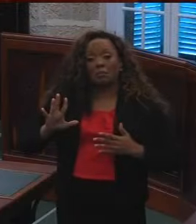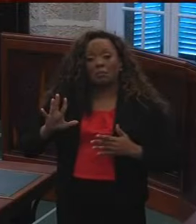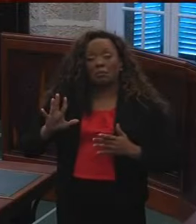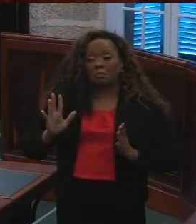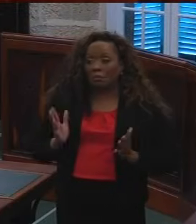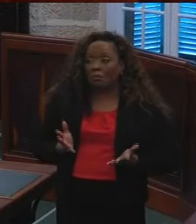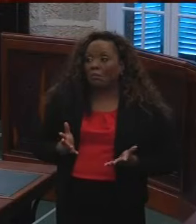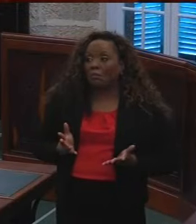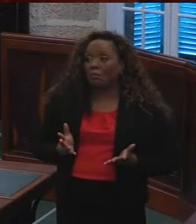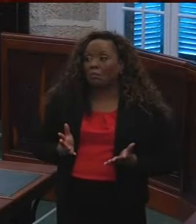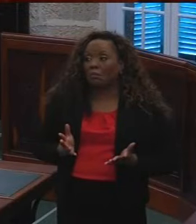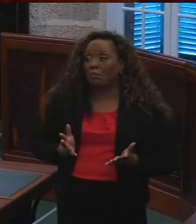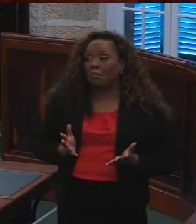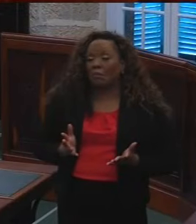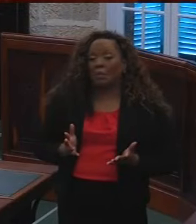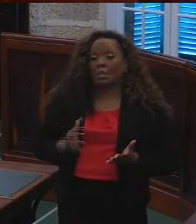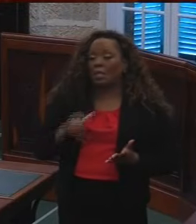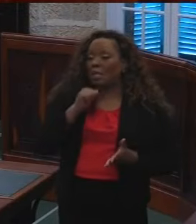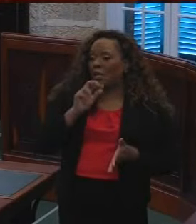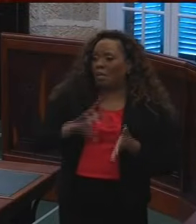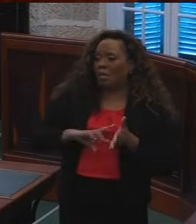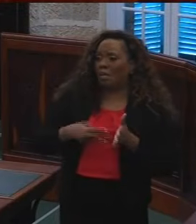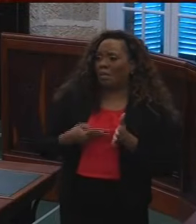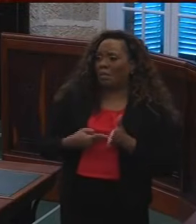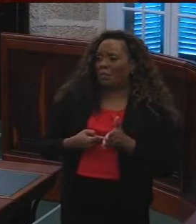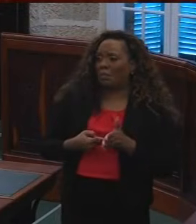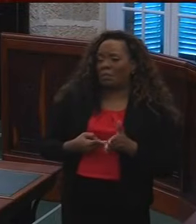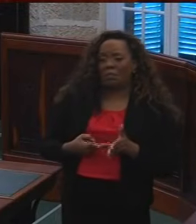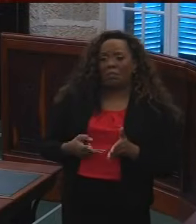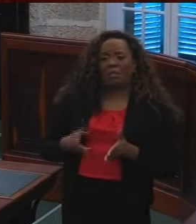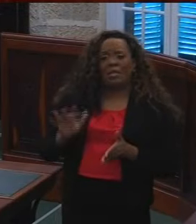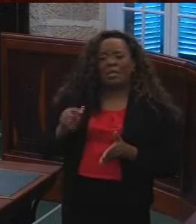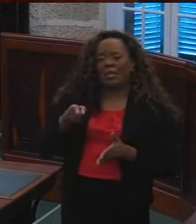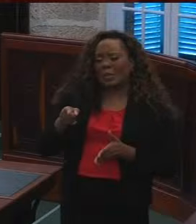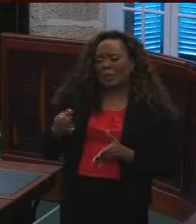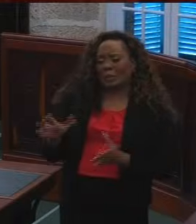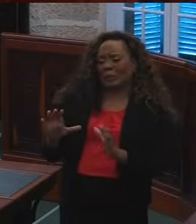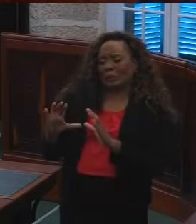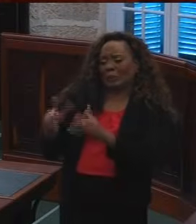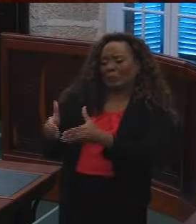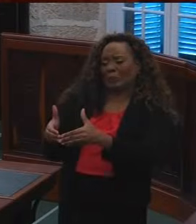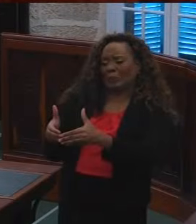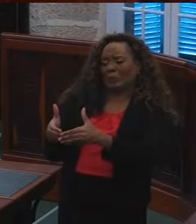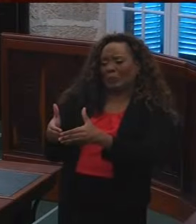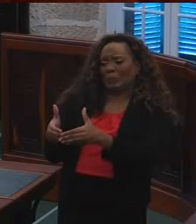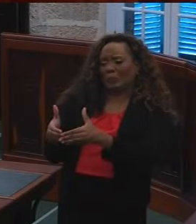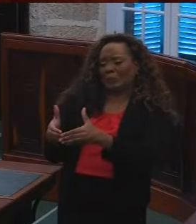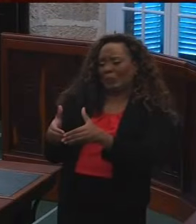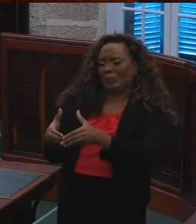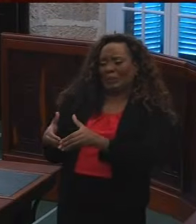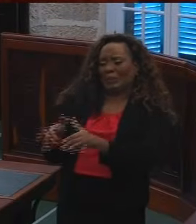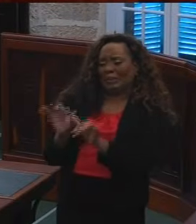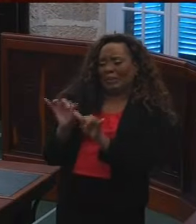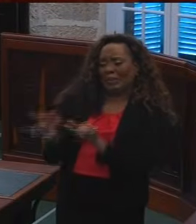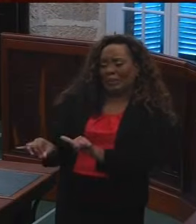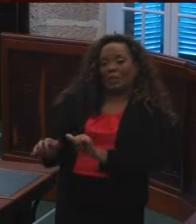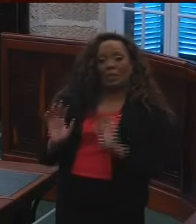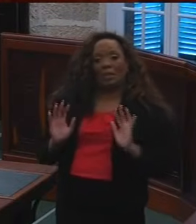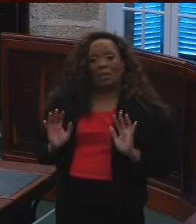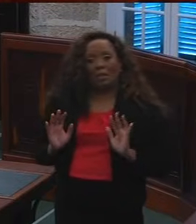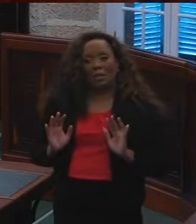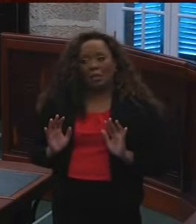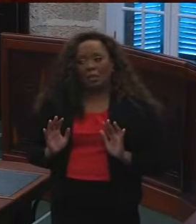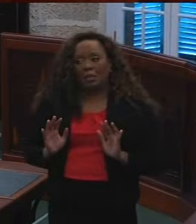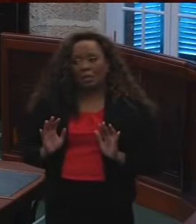to denigrate any category of persons. It's basically a term that is used not only in